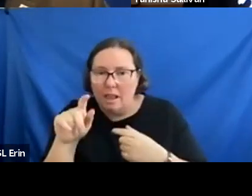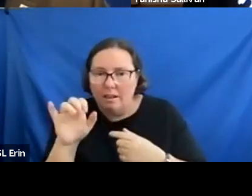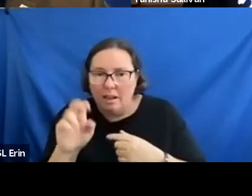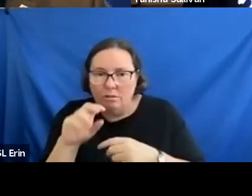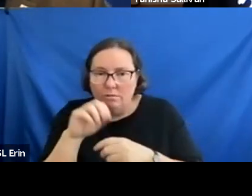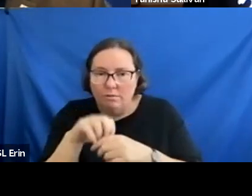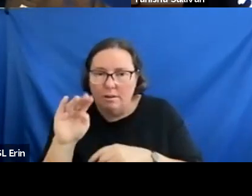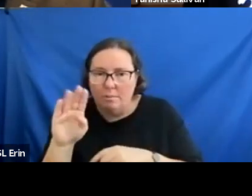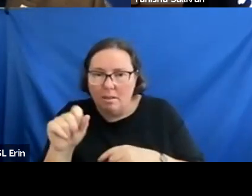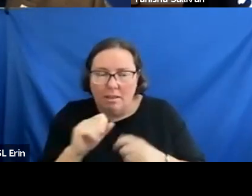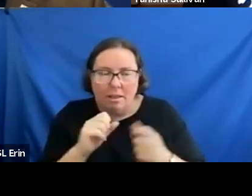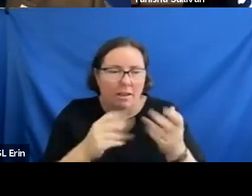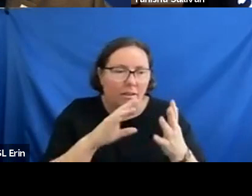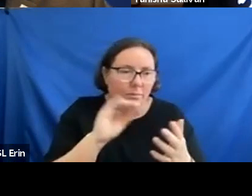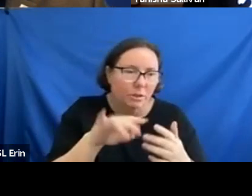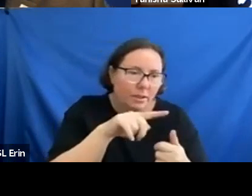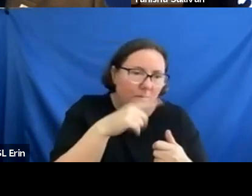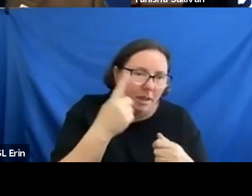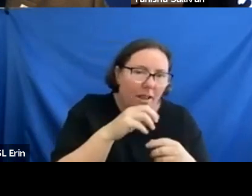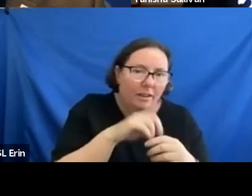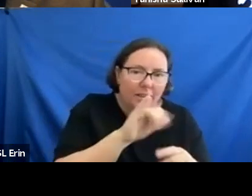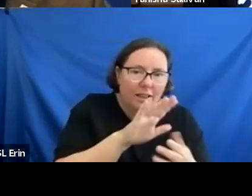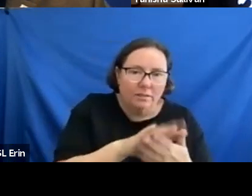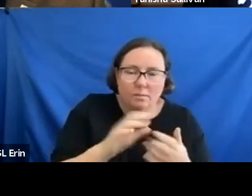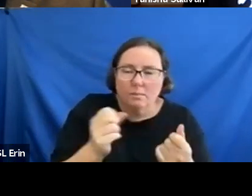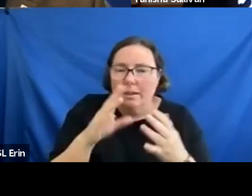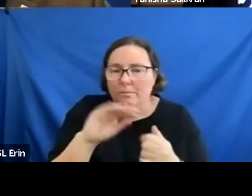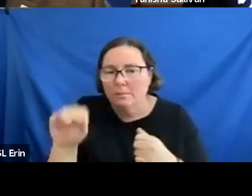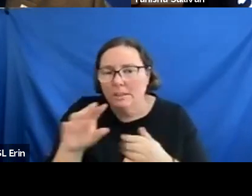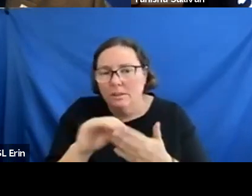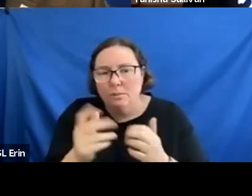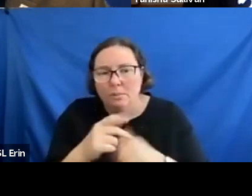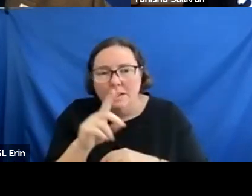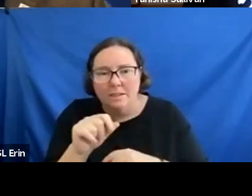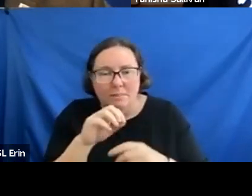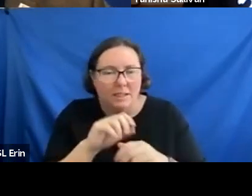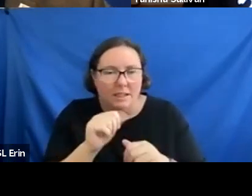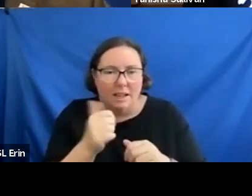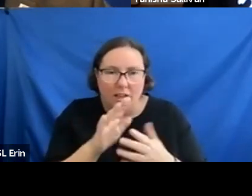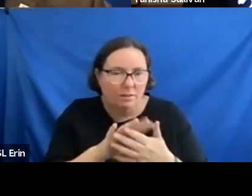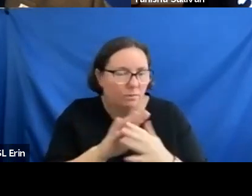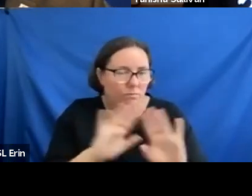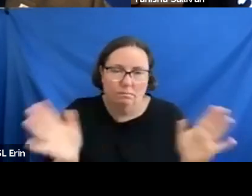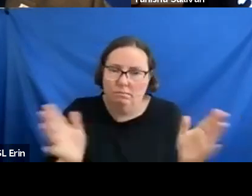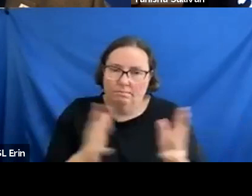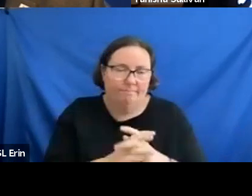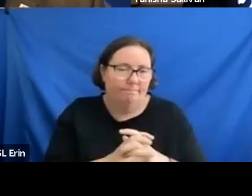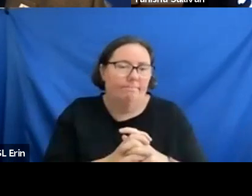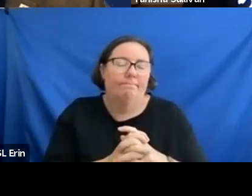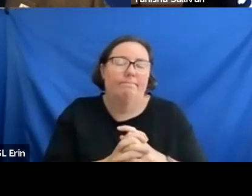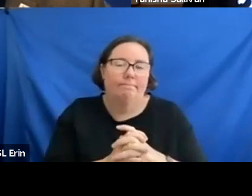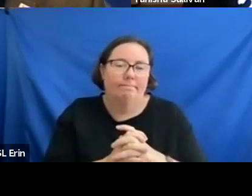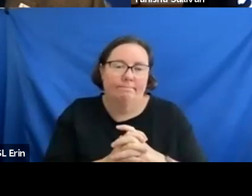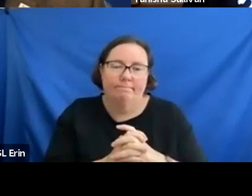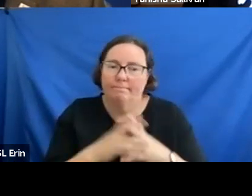BLA, or students with disabilities who are going to be at any of our schools,